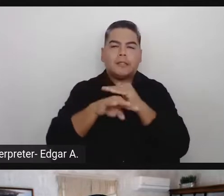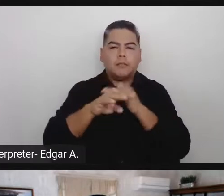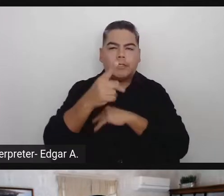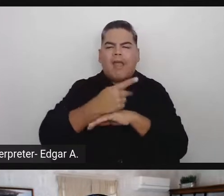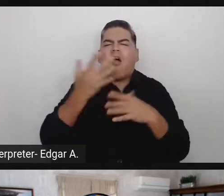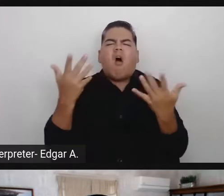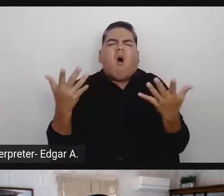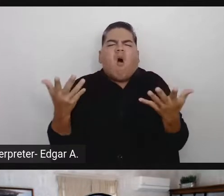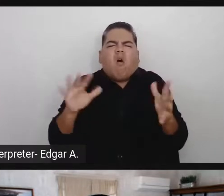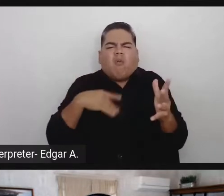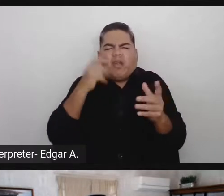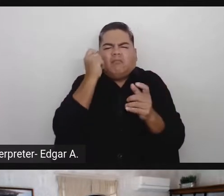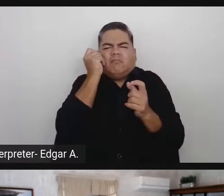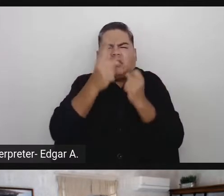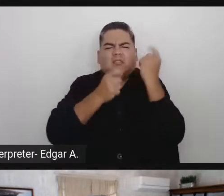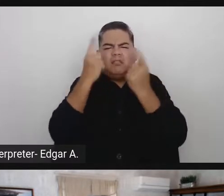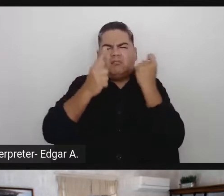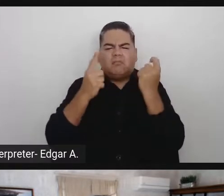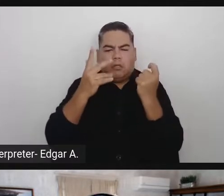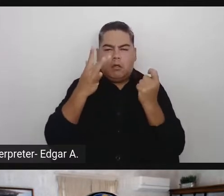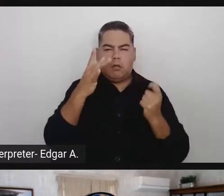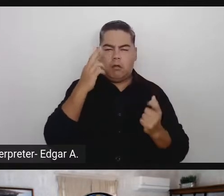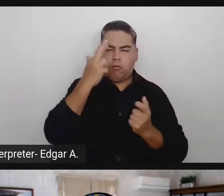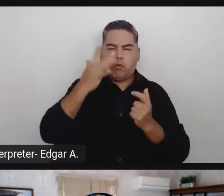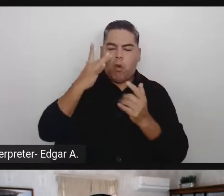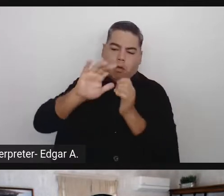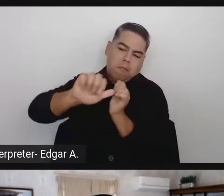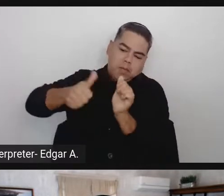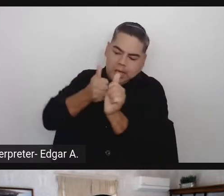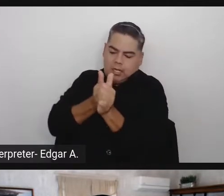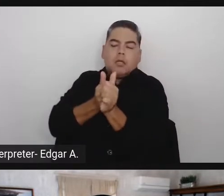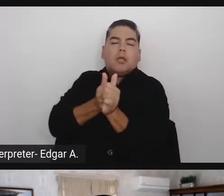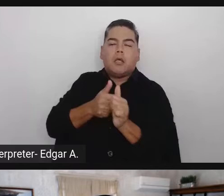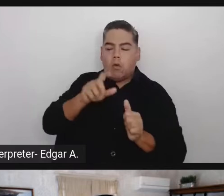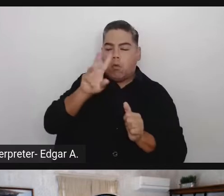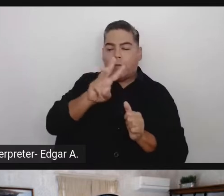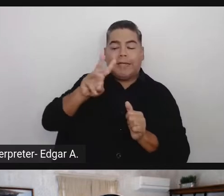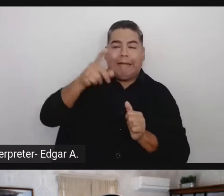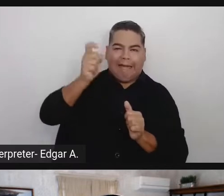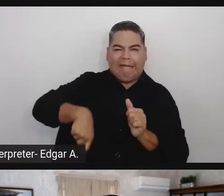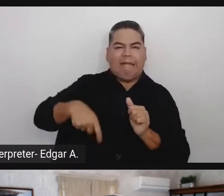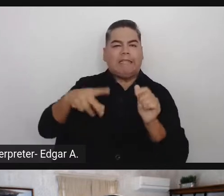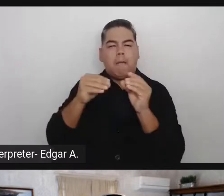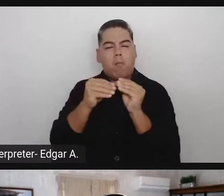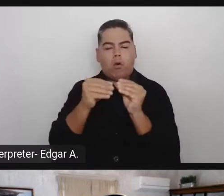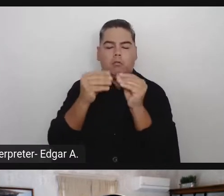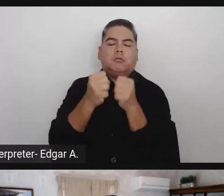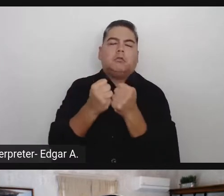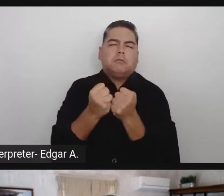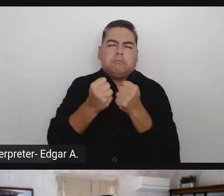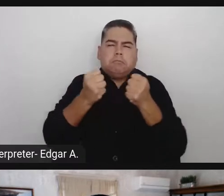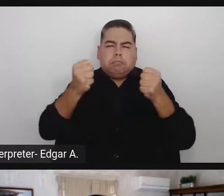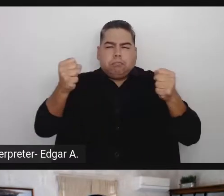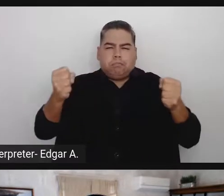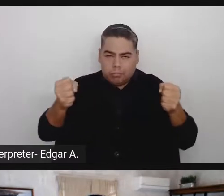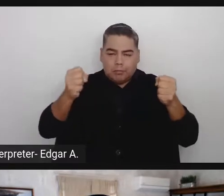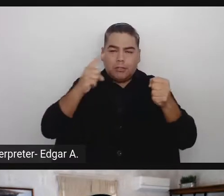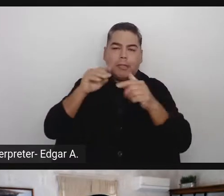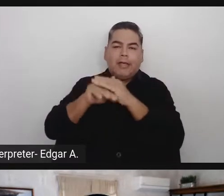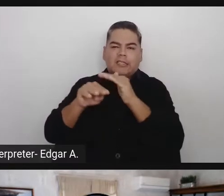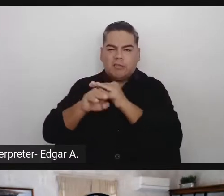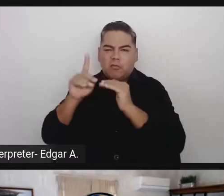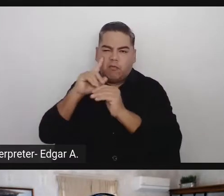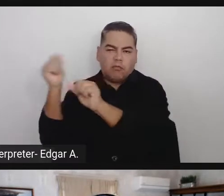and understand the reasoning behind why your website needs to go the extra mile to be accessible to everyone, a